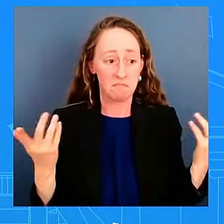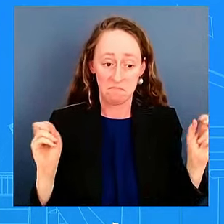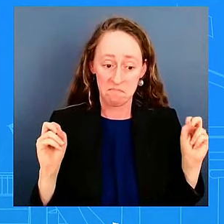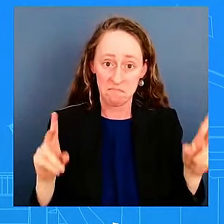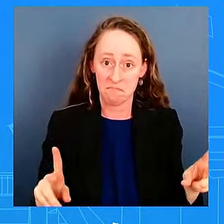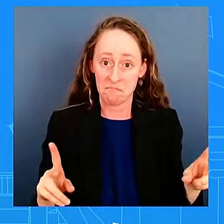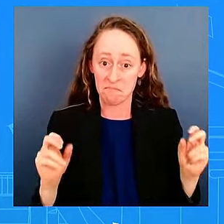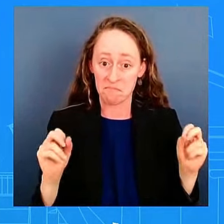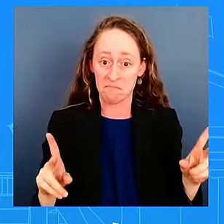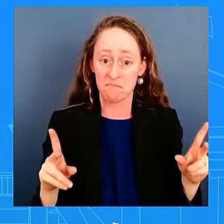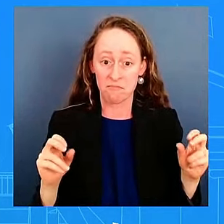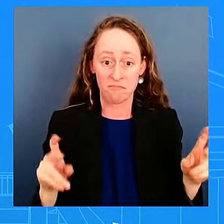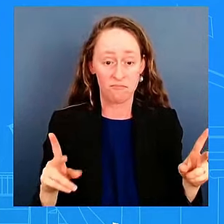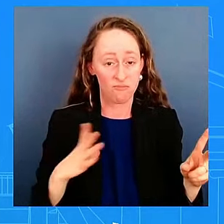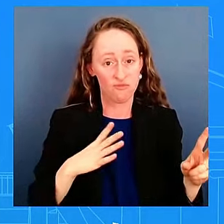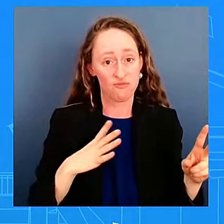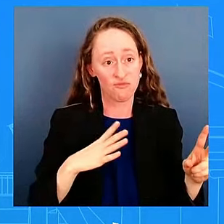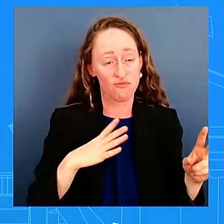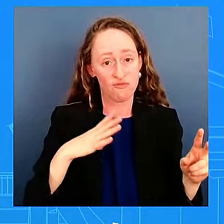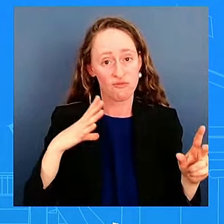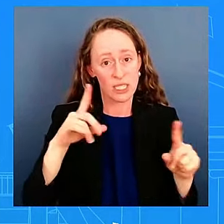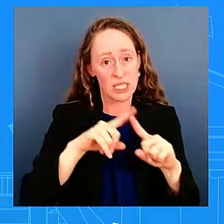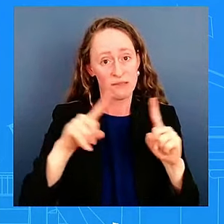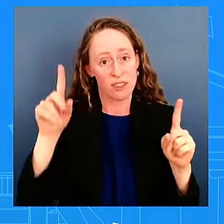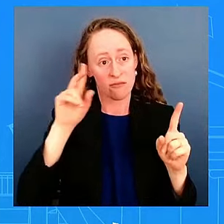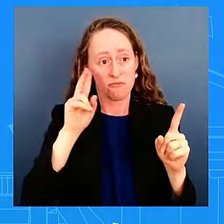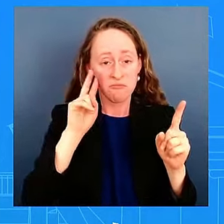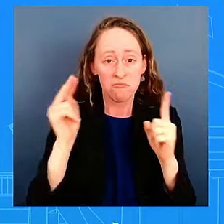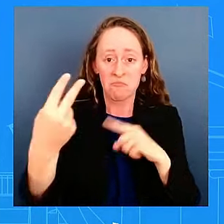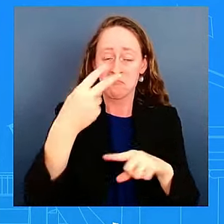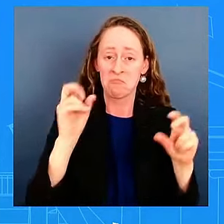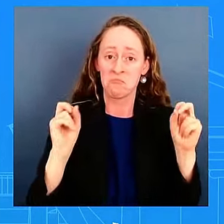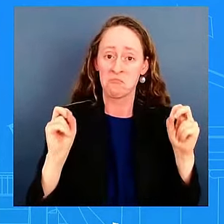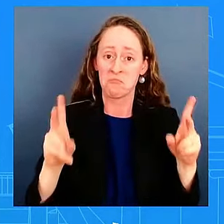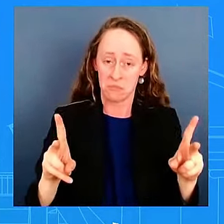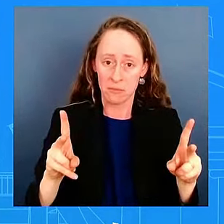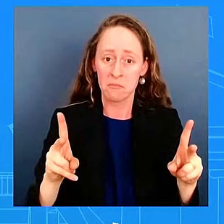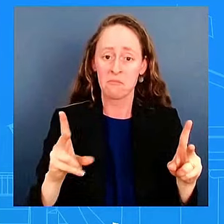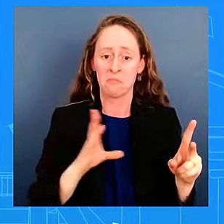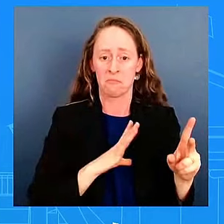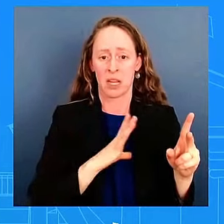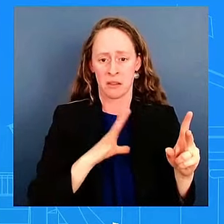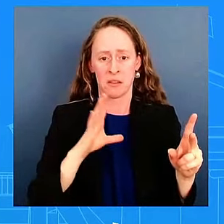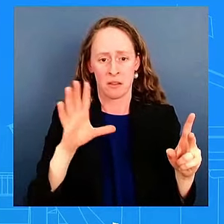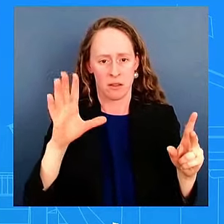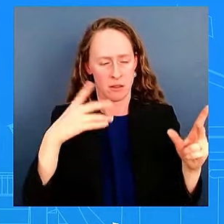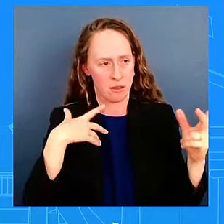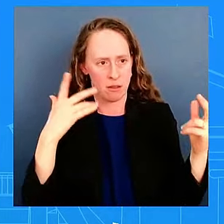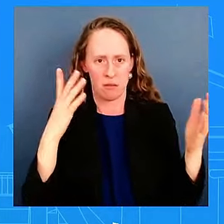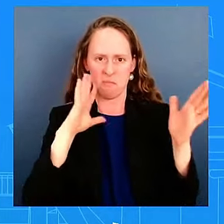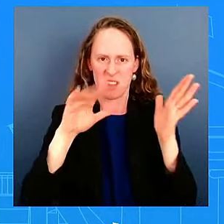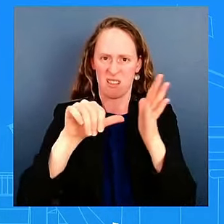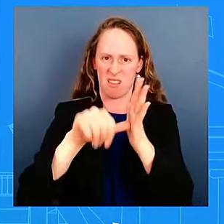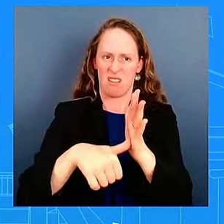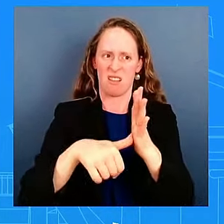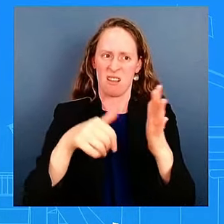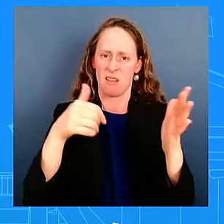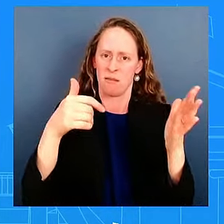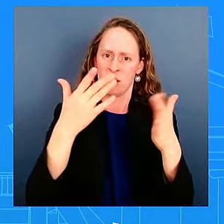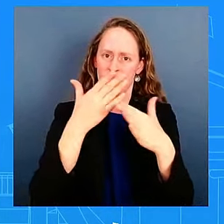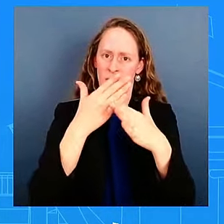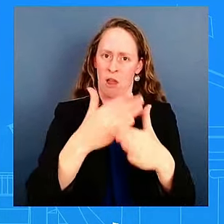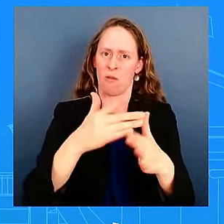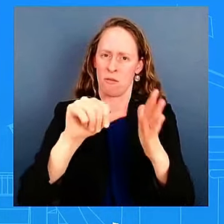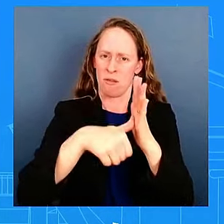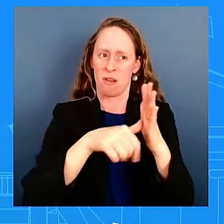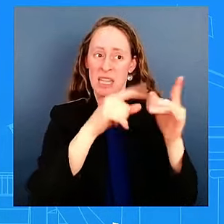so he will talk about each of those differences. It is crucial, though. It is important that we bring the temperature down. That's what the